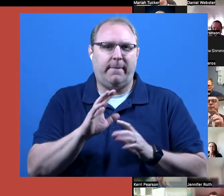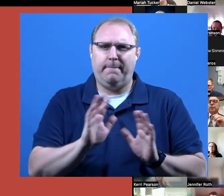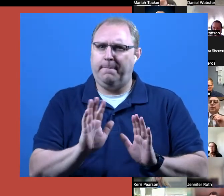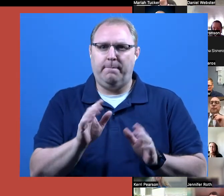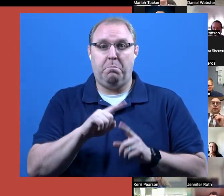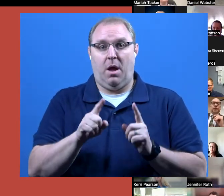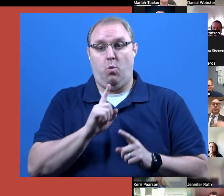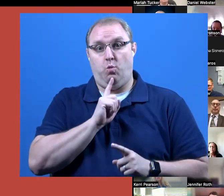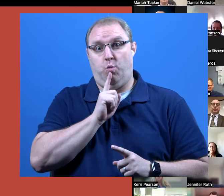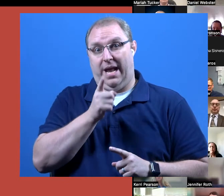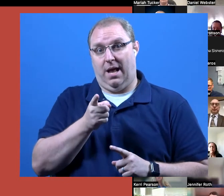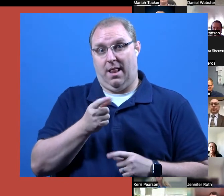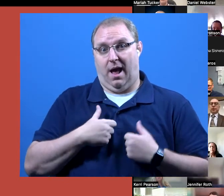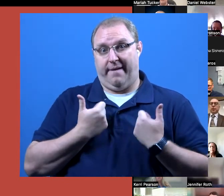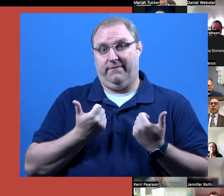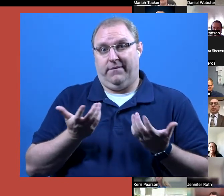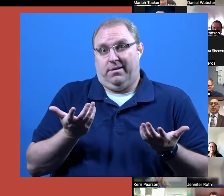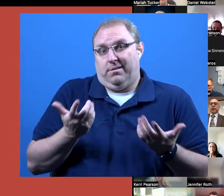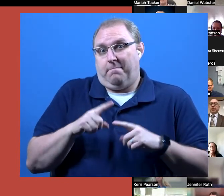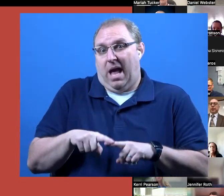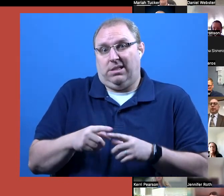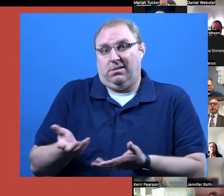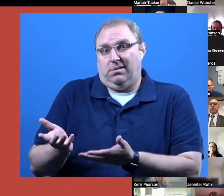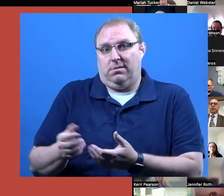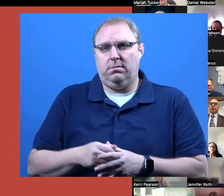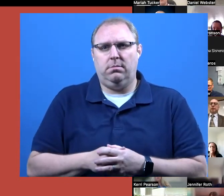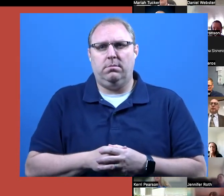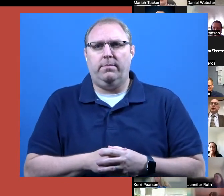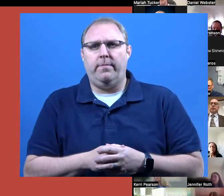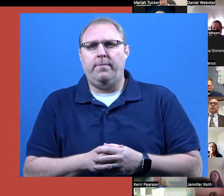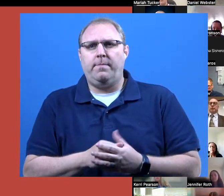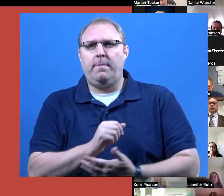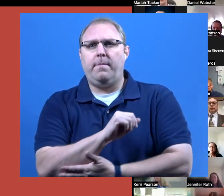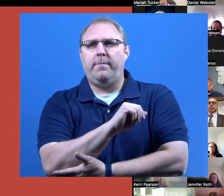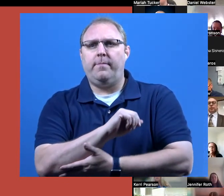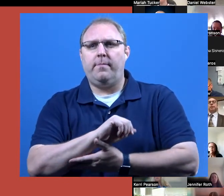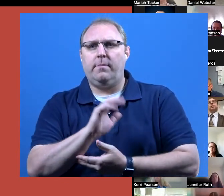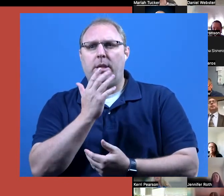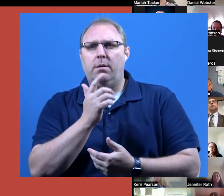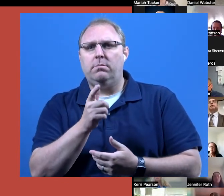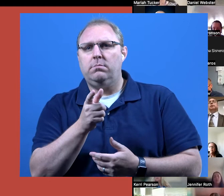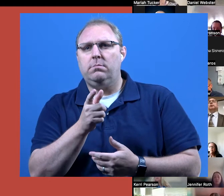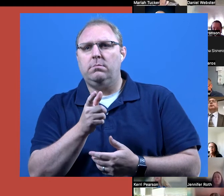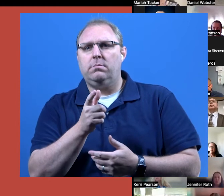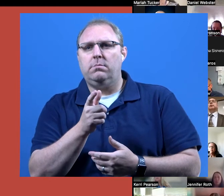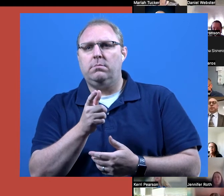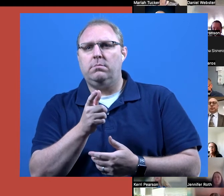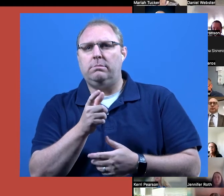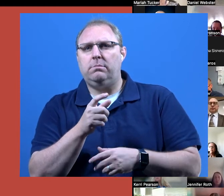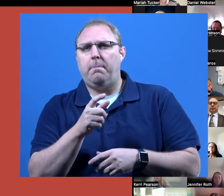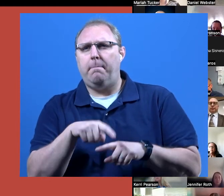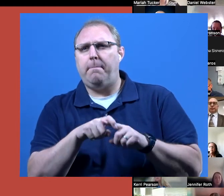Yeah, give us a second. They're working on that right now, Paul. Okay, so I'll still be the interpreter. Cat that